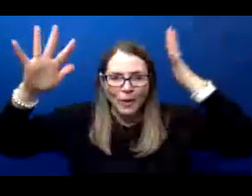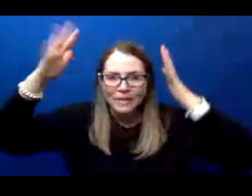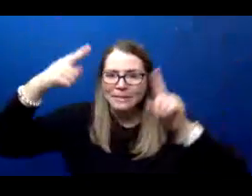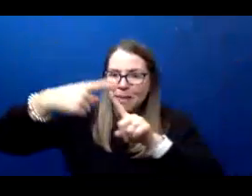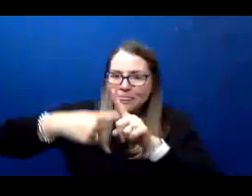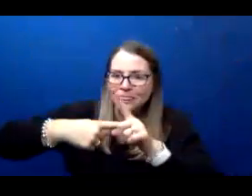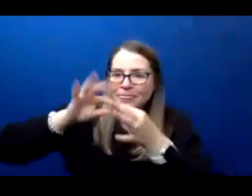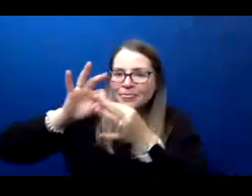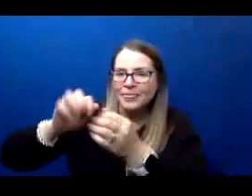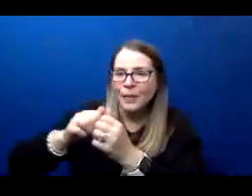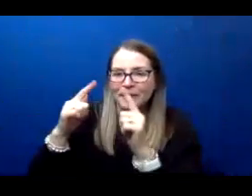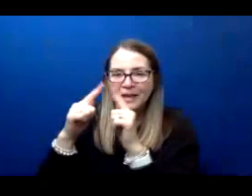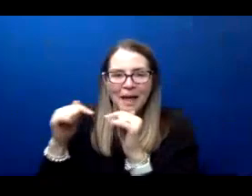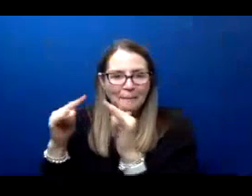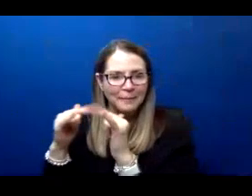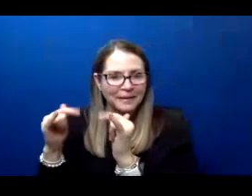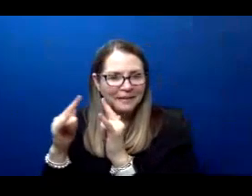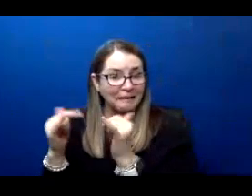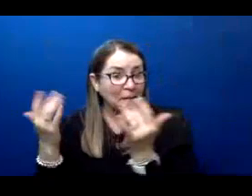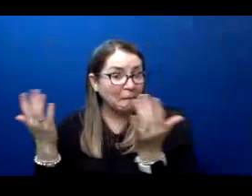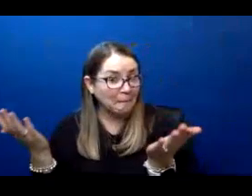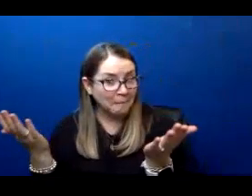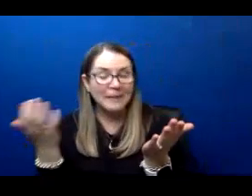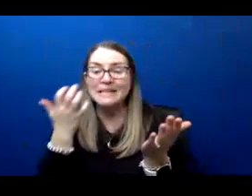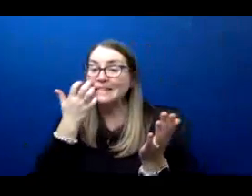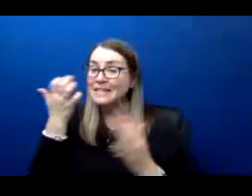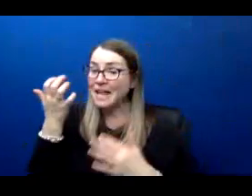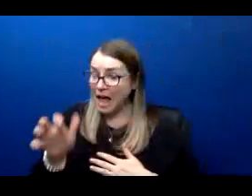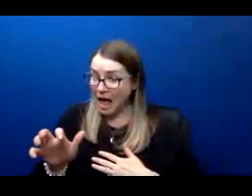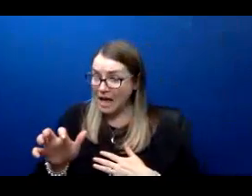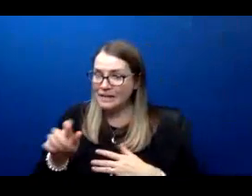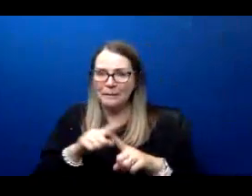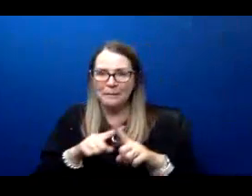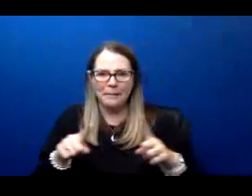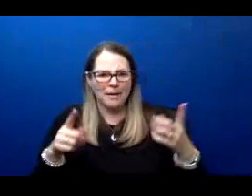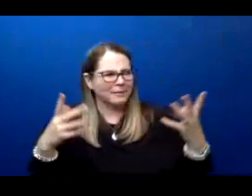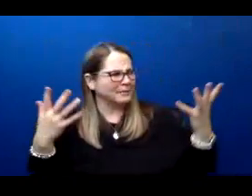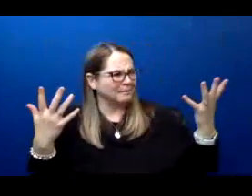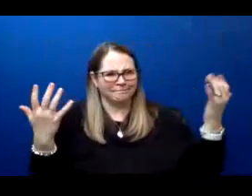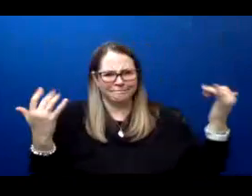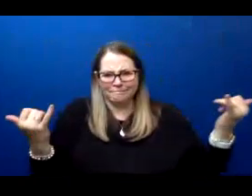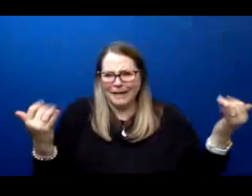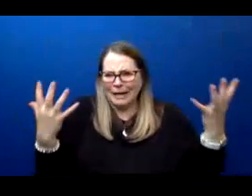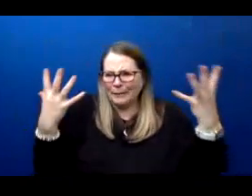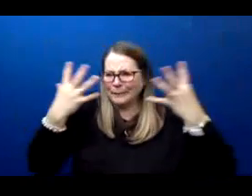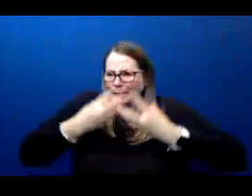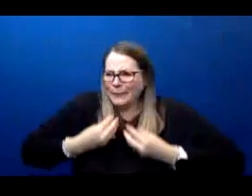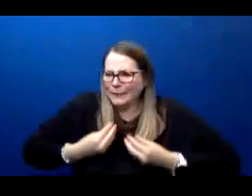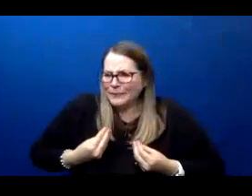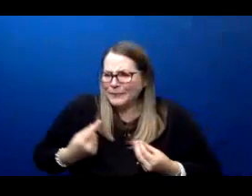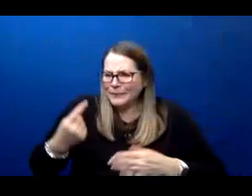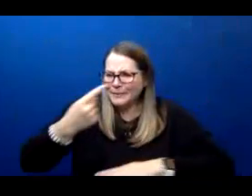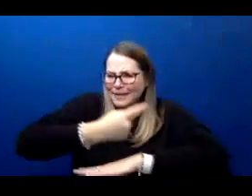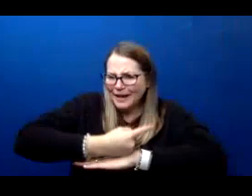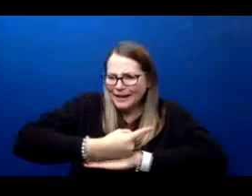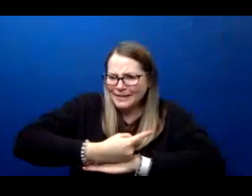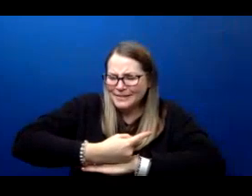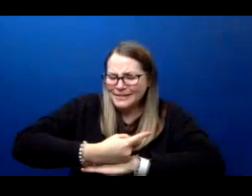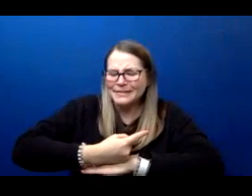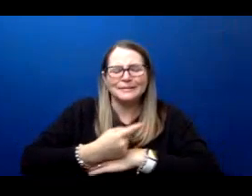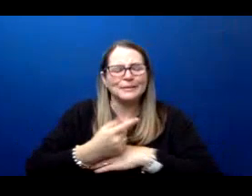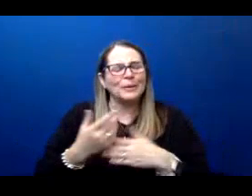into the hotter temperatures here. We're having some beautiful, beautiful days. I know we were speaking about this earlier when we jumped on the call, but please get